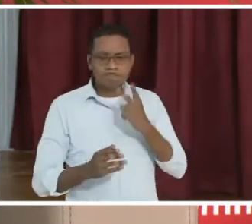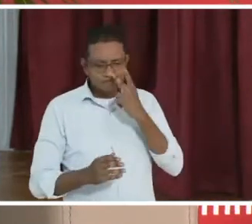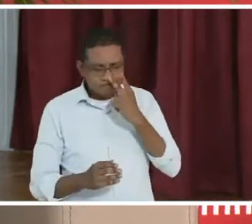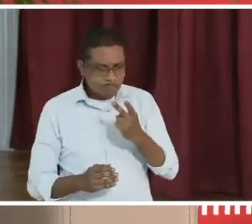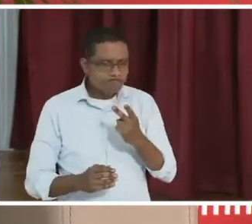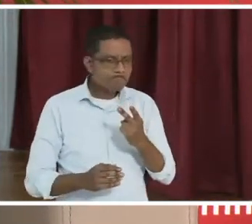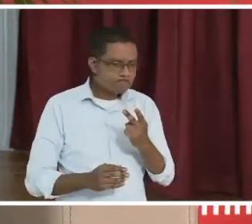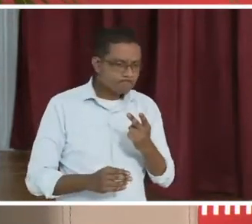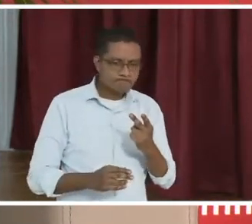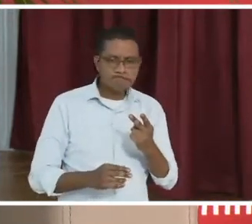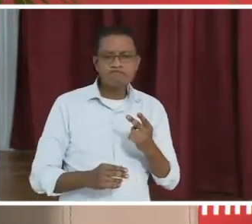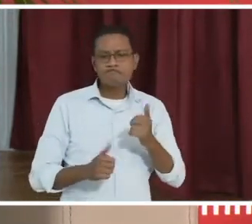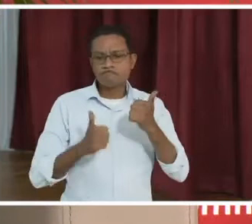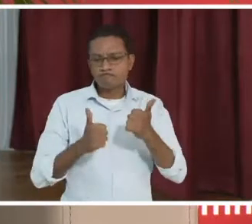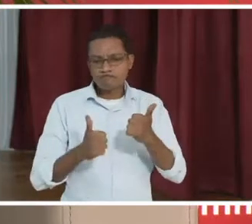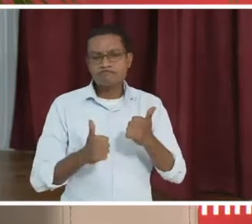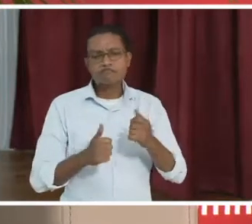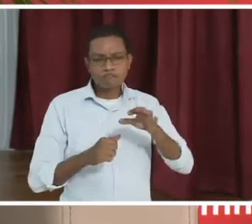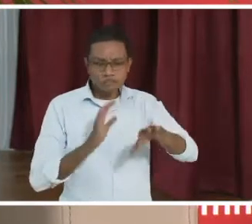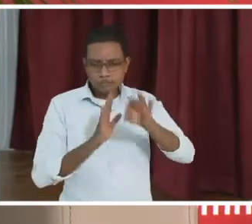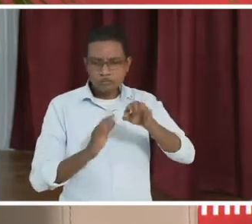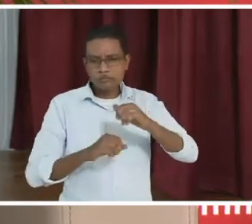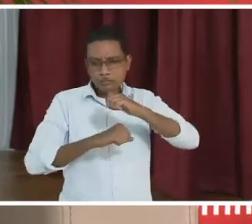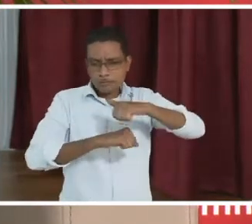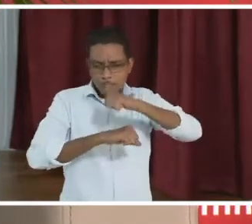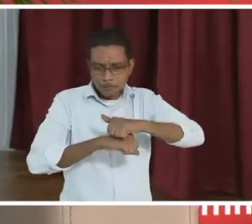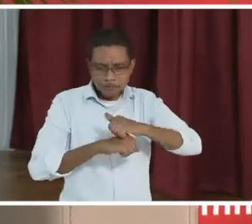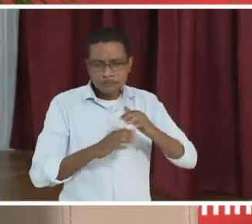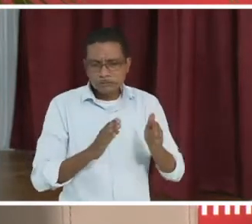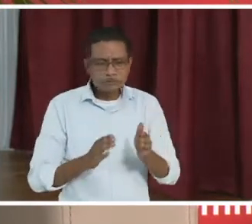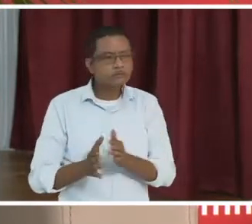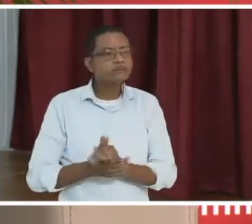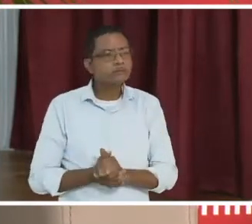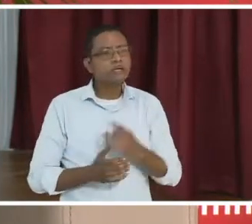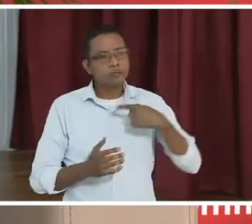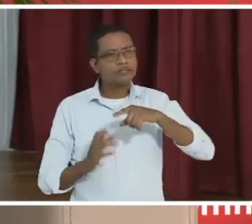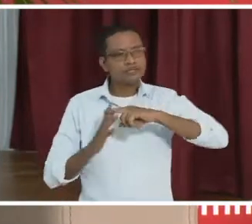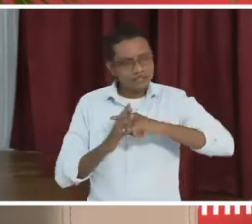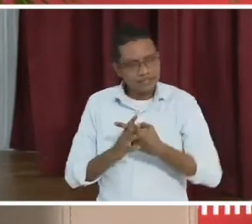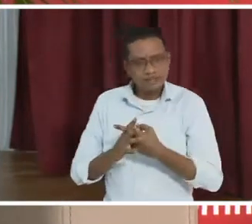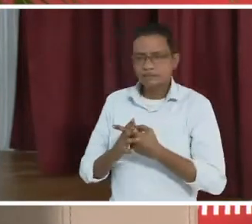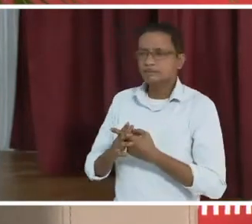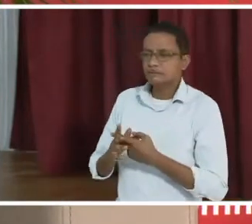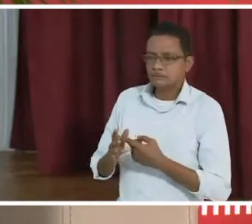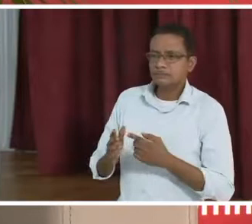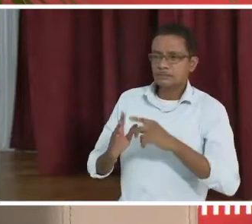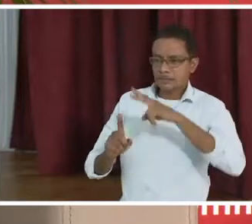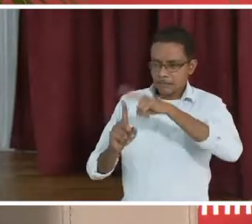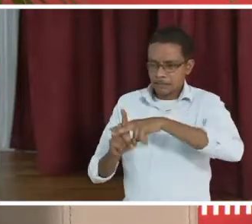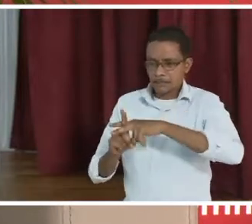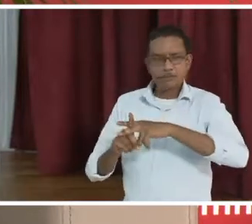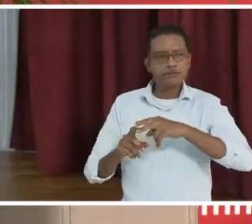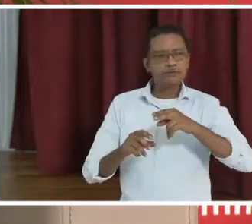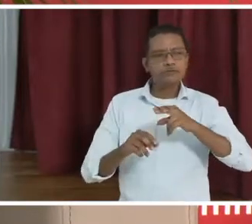reviews the document on said date towards meeting up with you and starting the application online, right? Once that process is